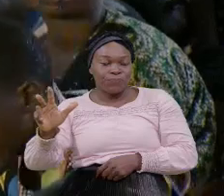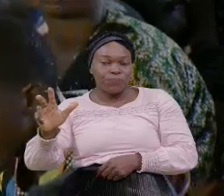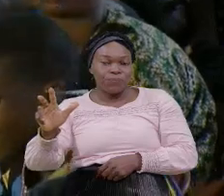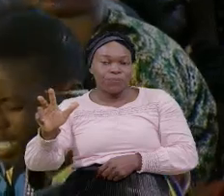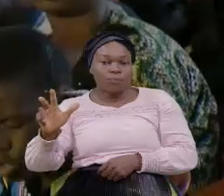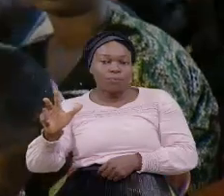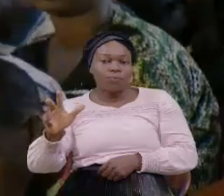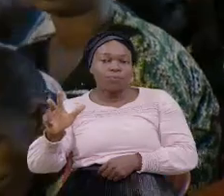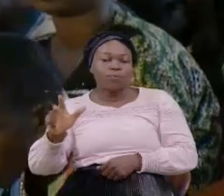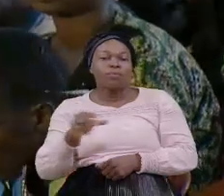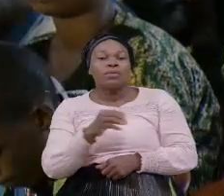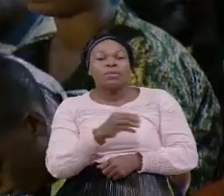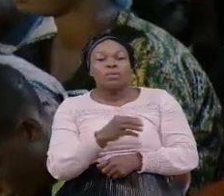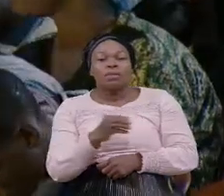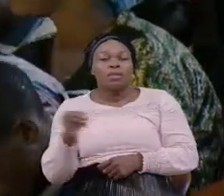+234 9154449263. I'll repeat the number again.